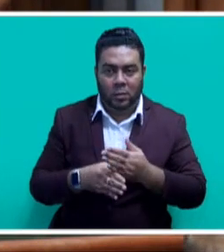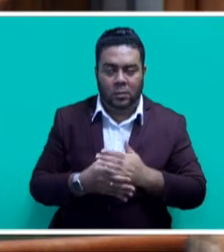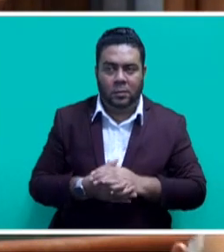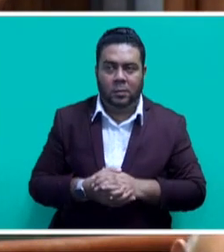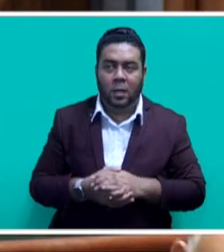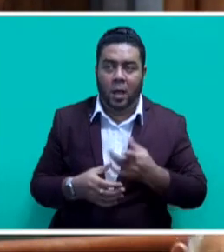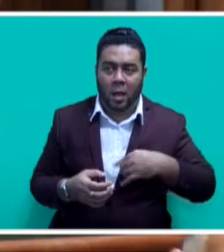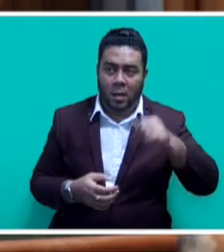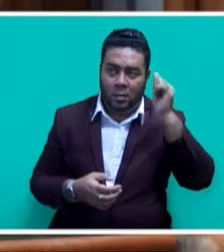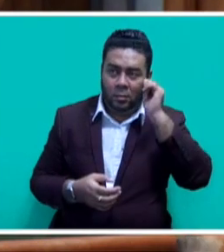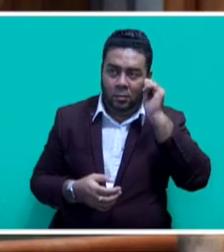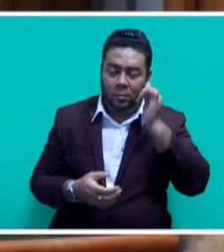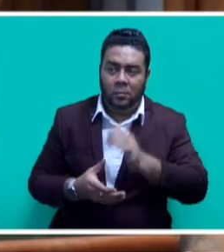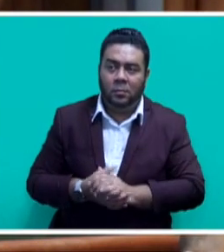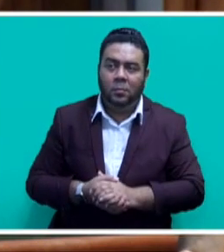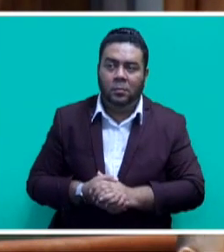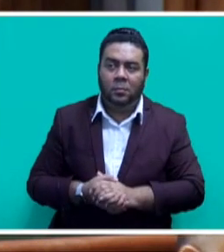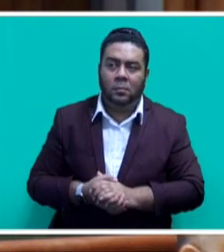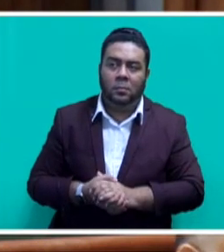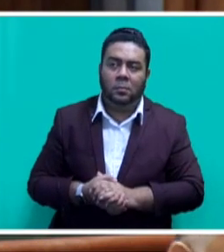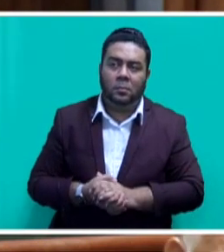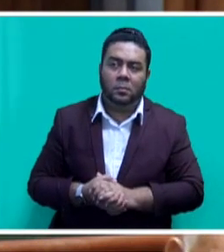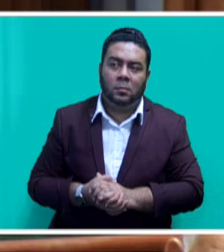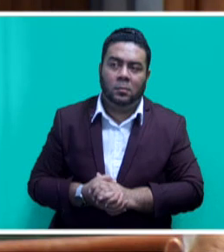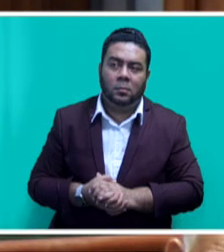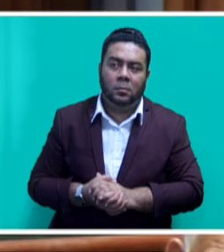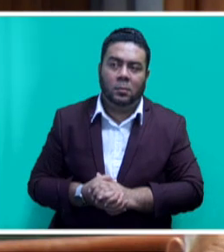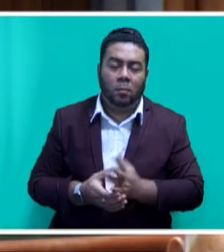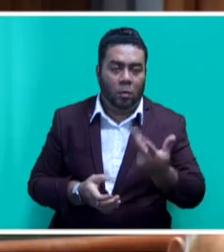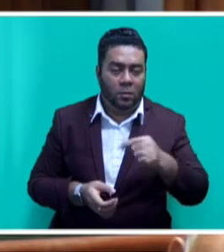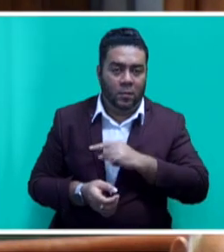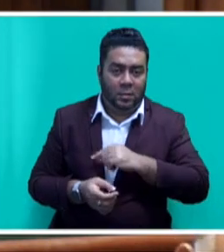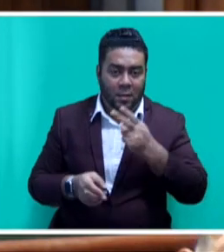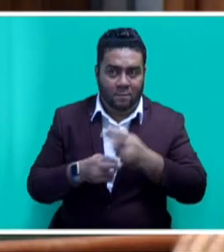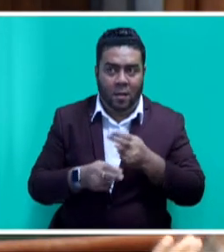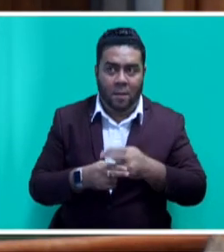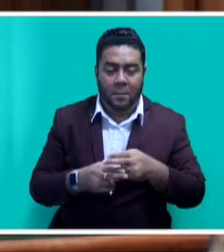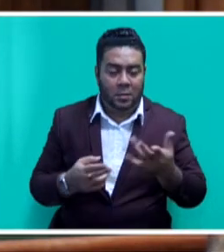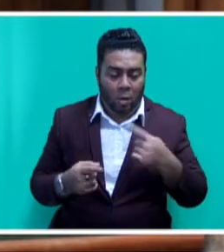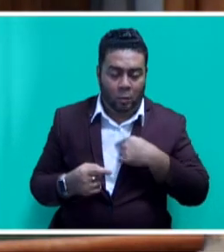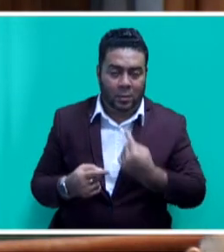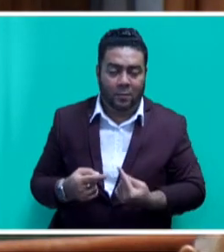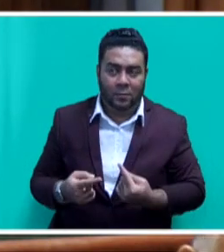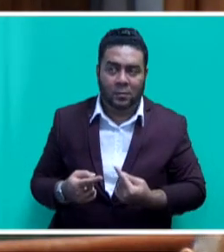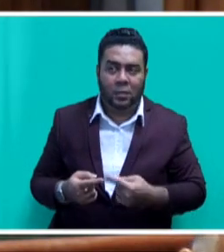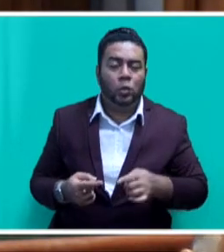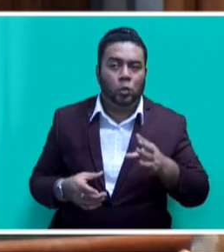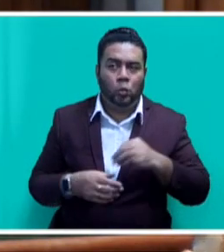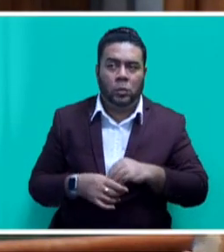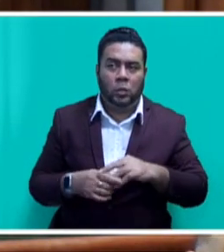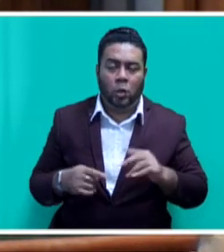I know that most of us here are farmers ourselves, including the opposition leader.